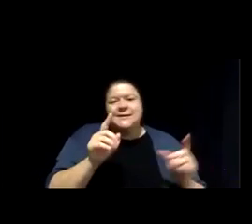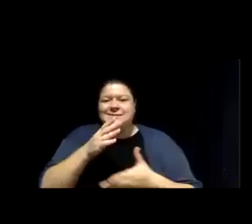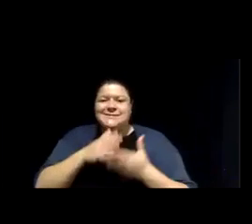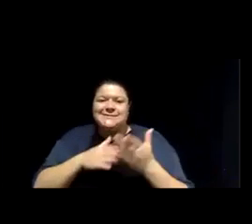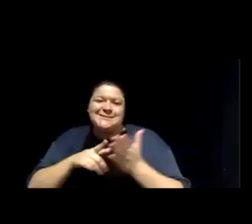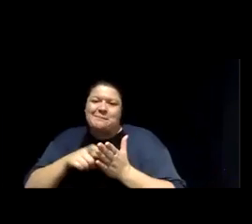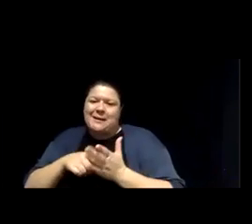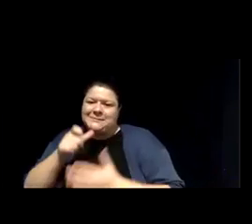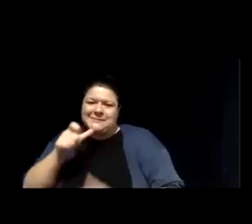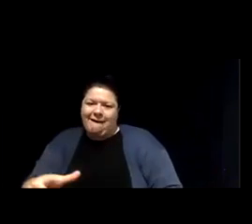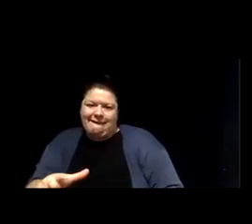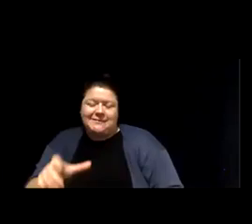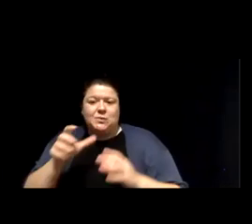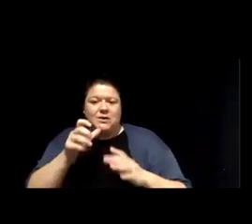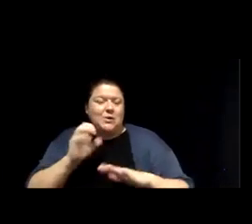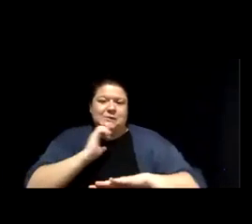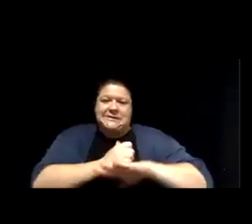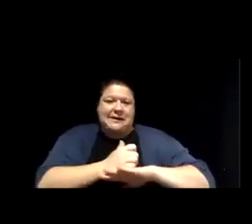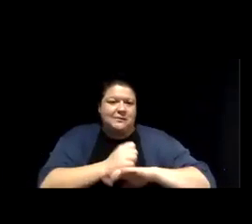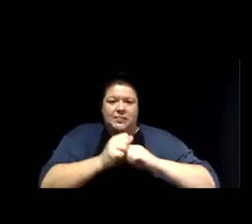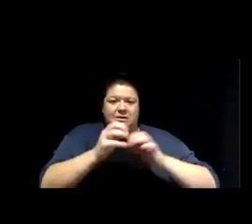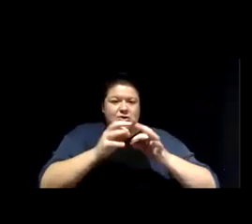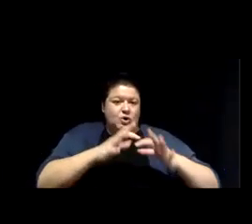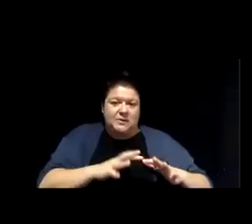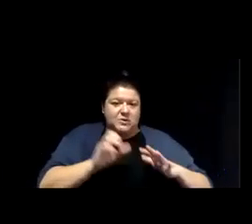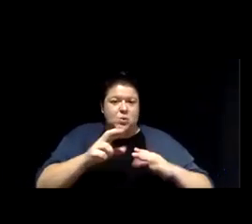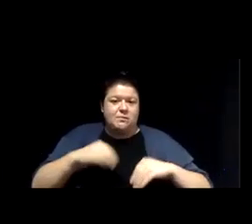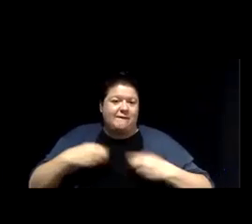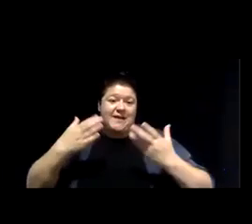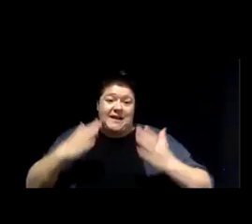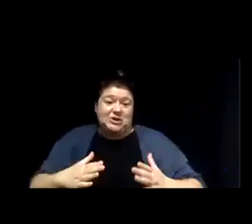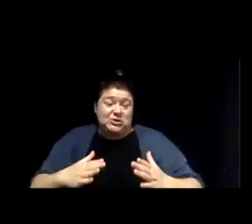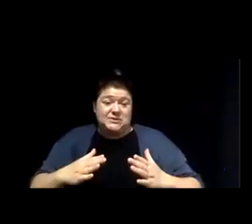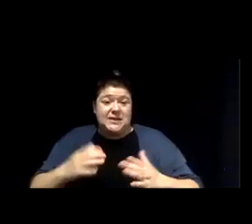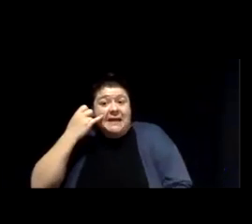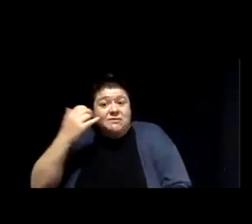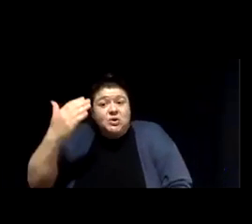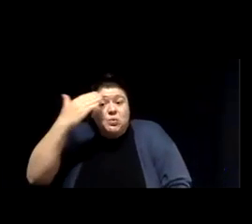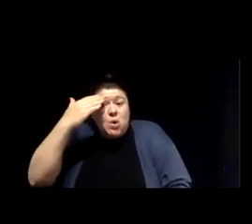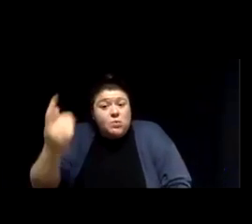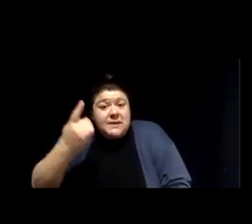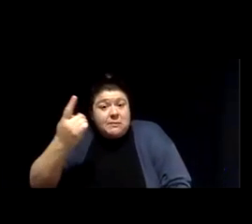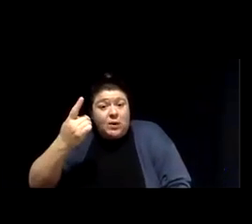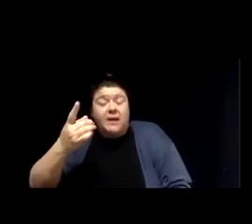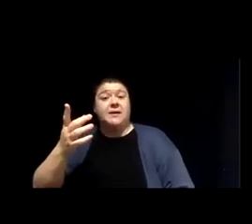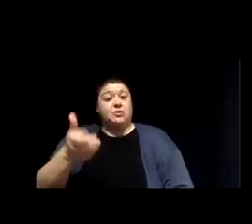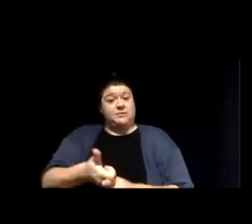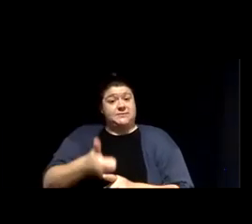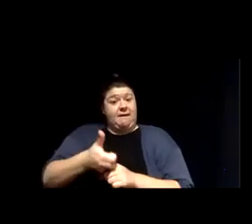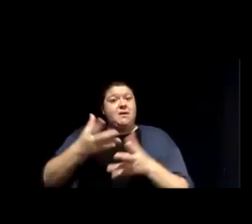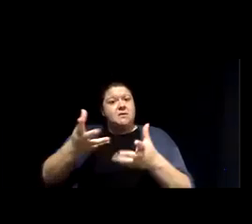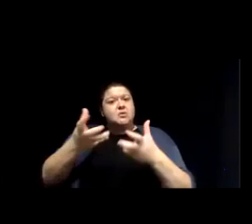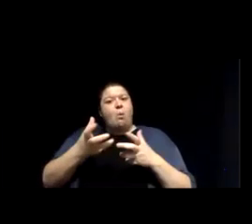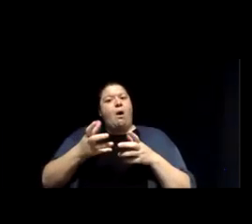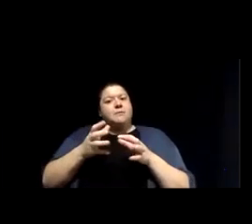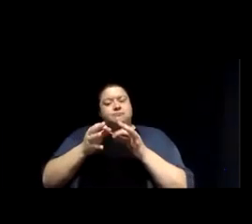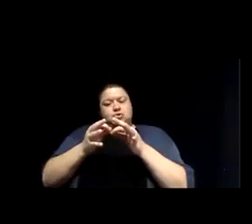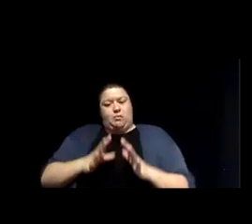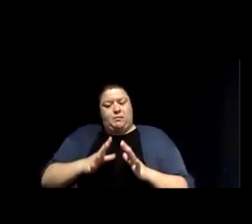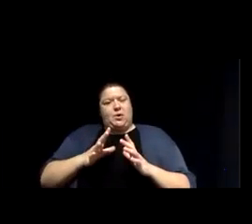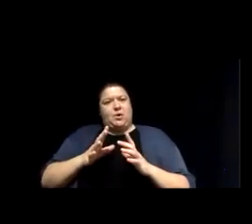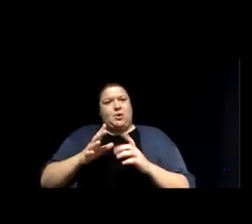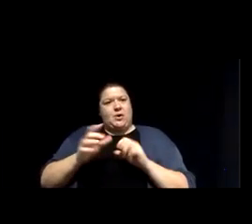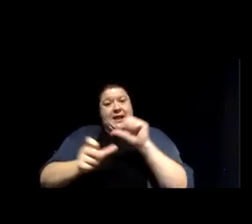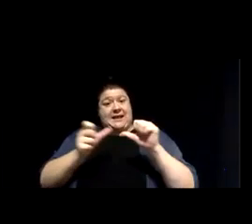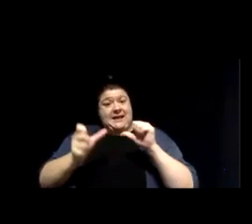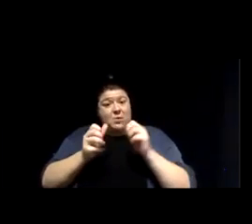with interpreters or with providers. If you know someone who is an interpreter that you want to go hang out with